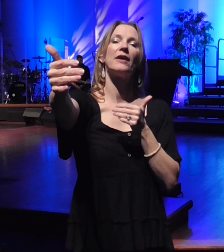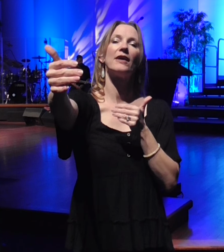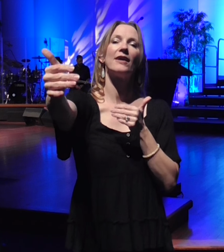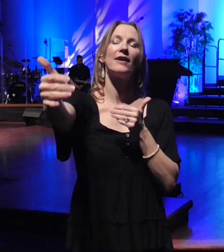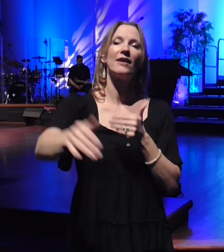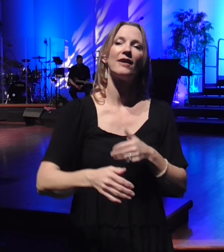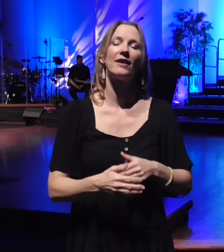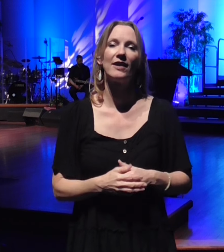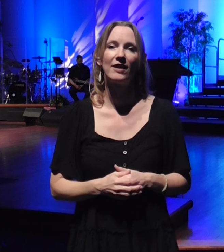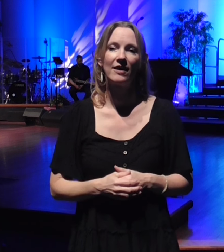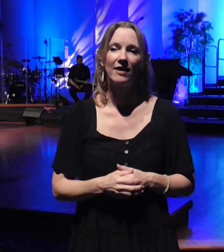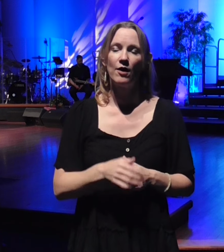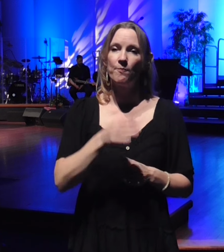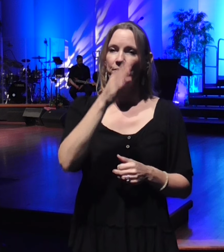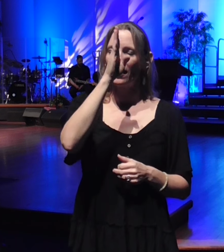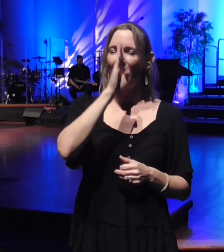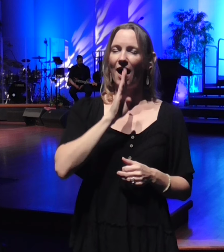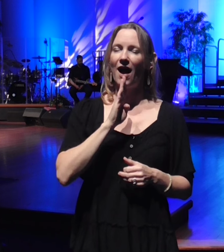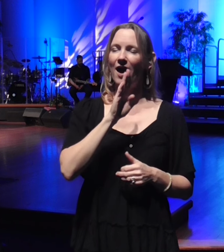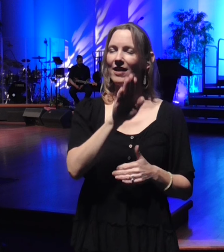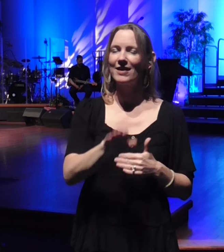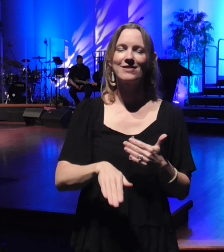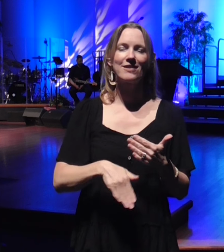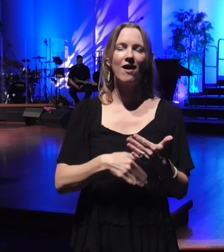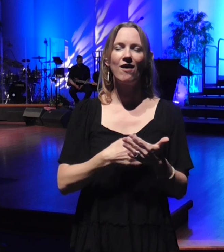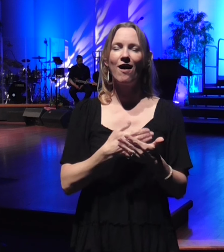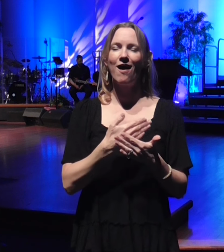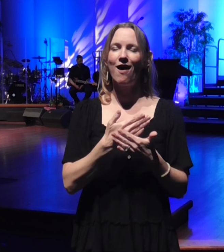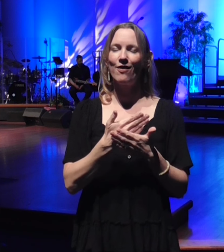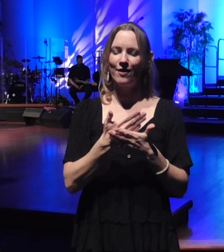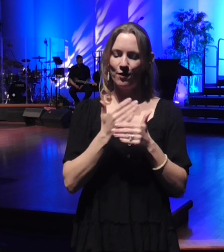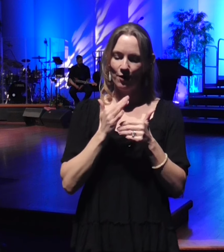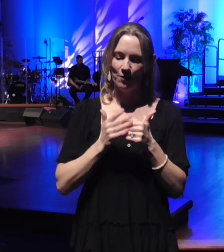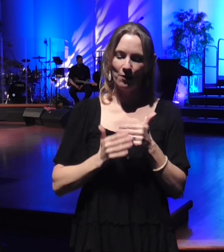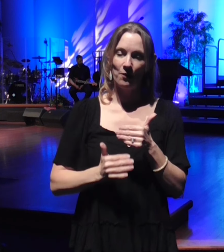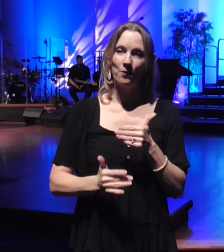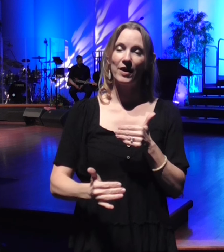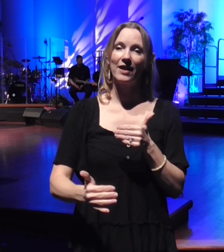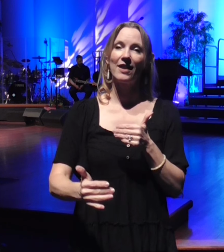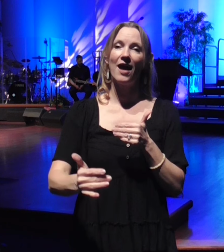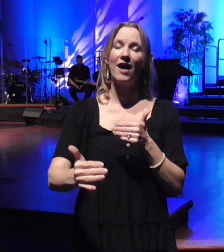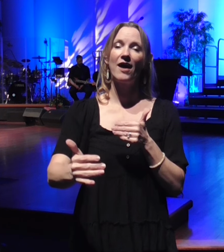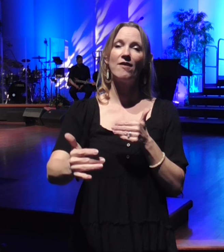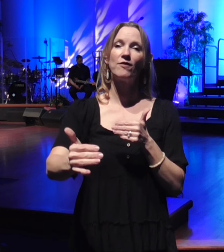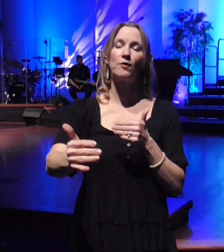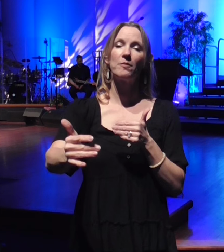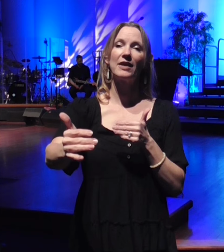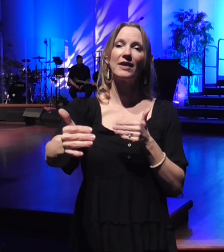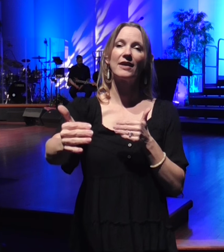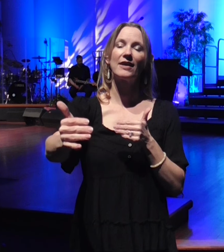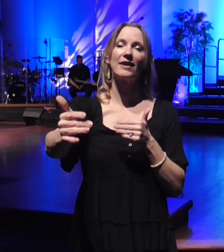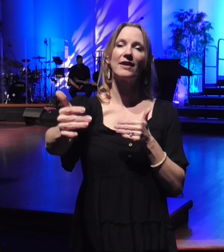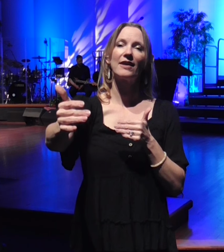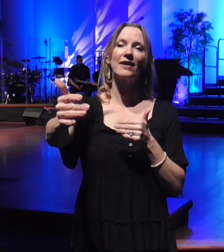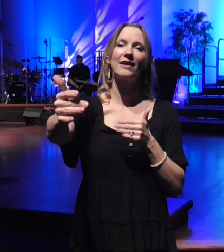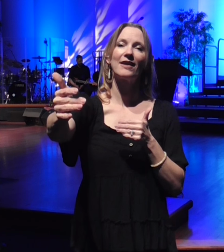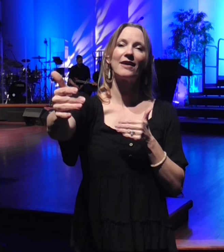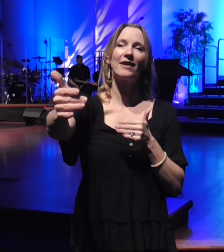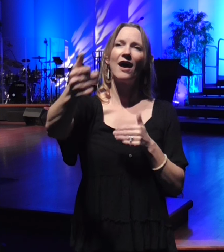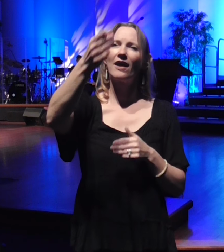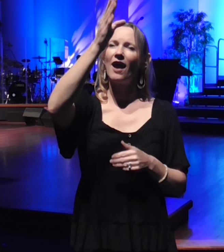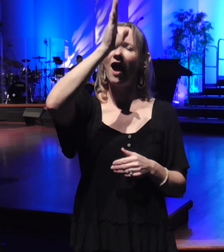ever be. God is all there will ever